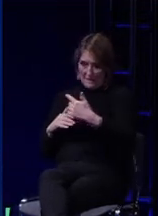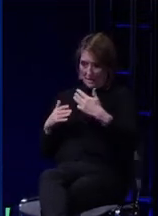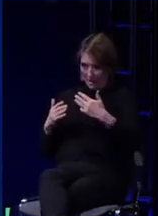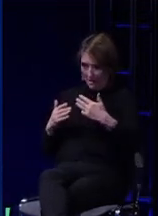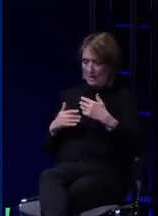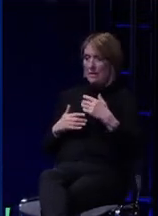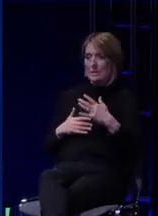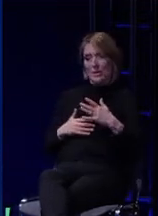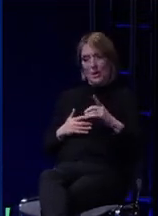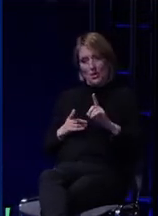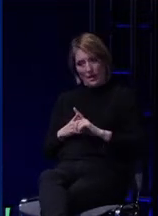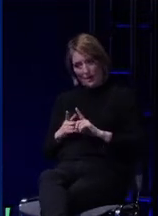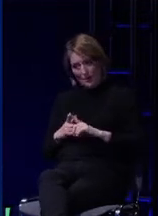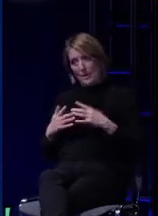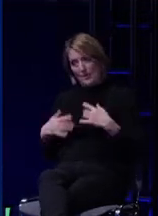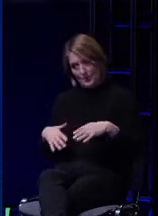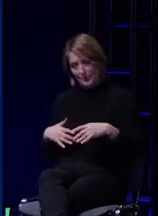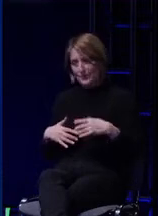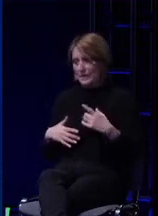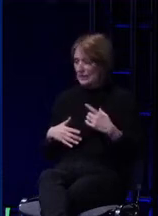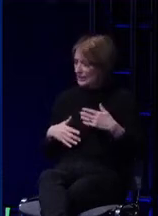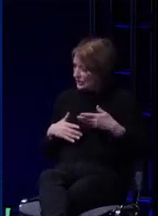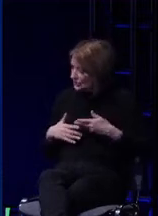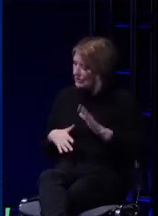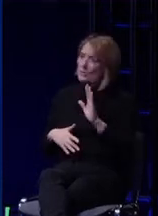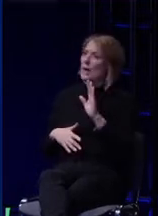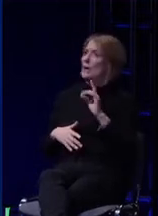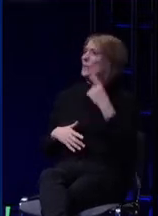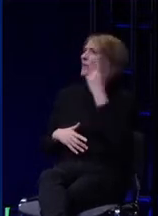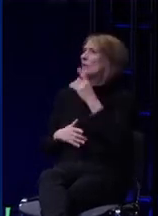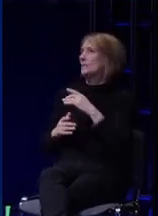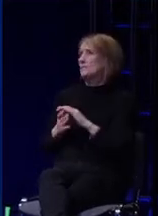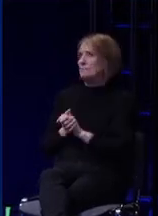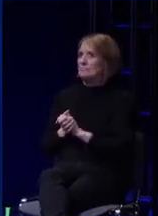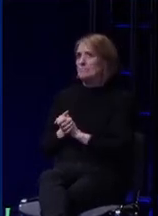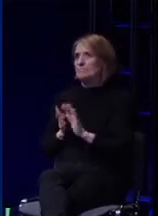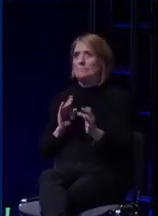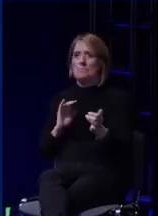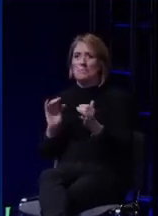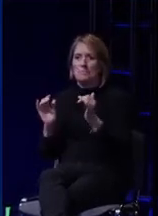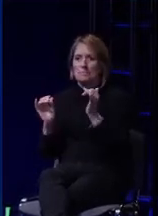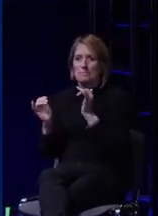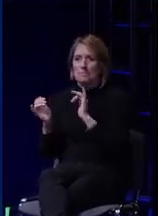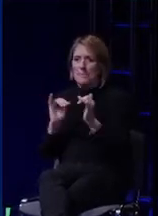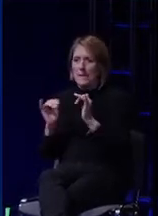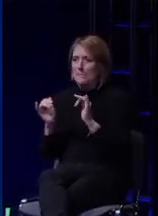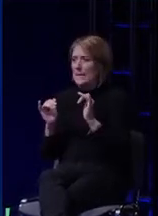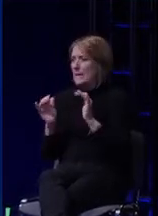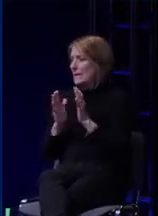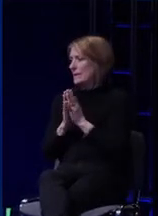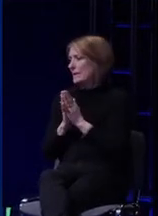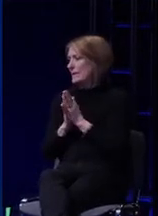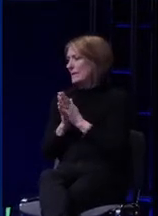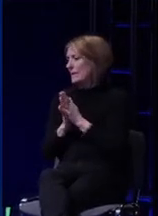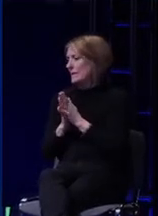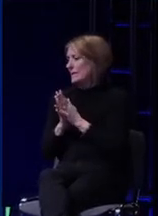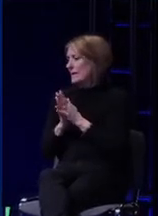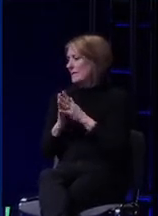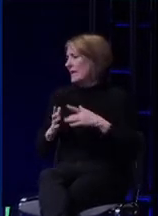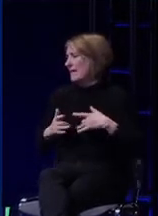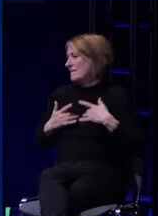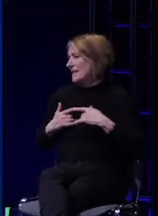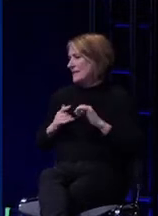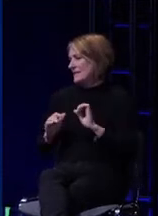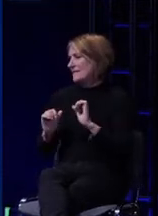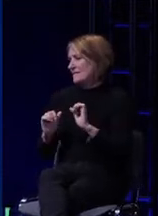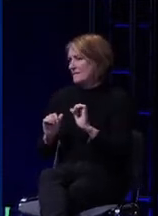1979. So instantly we sort of thought, well, maybe we should sort of get a feeling of the 70s,